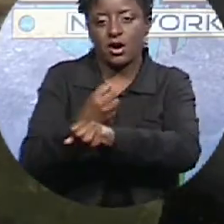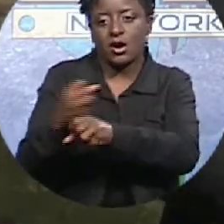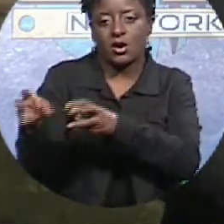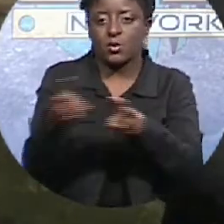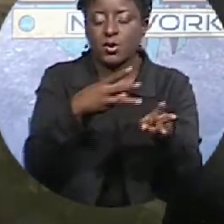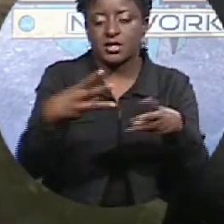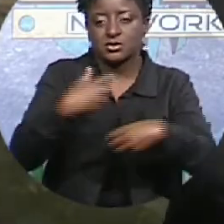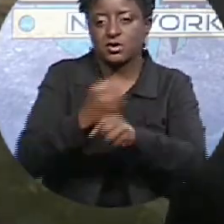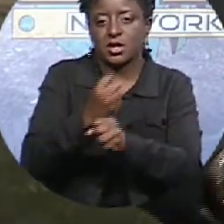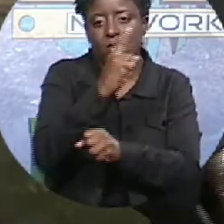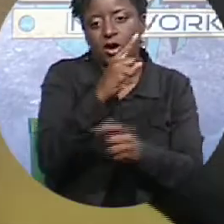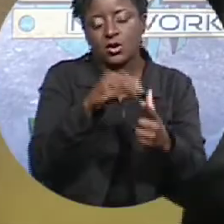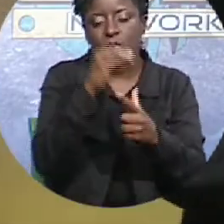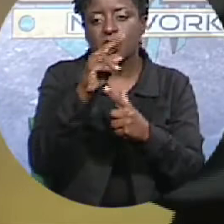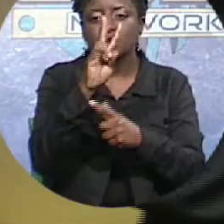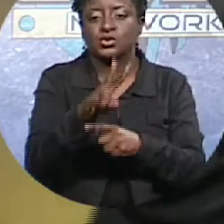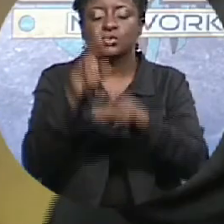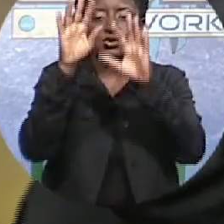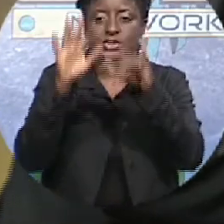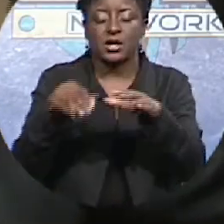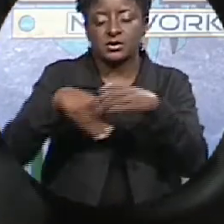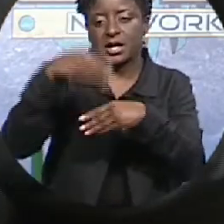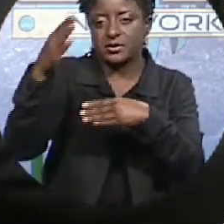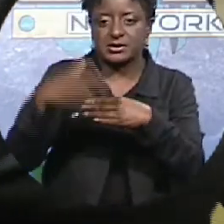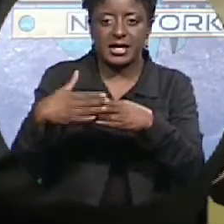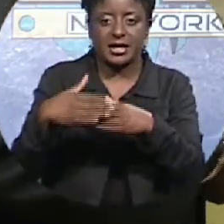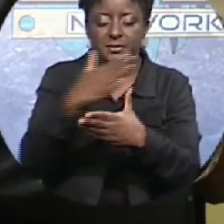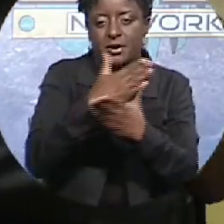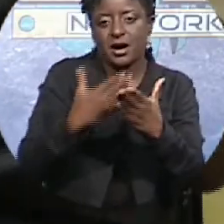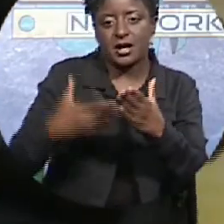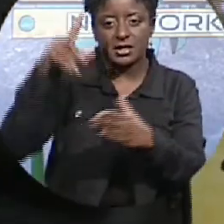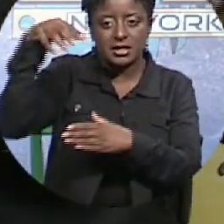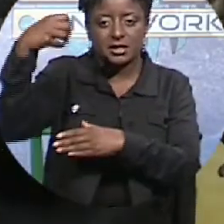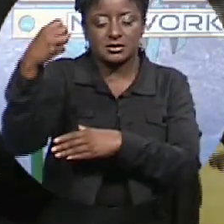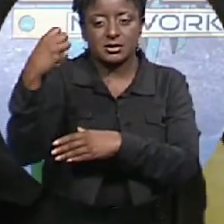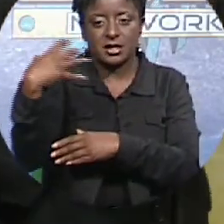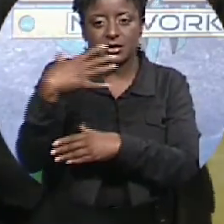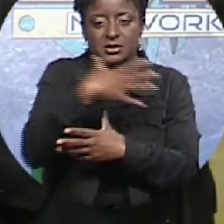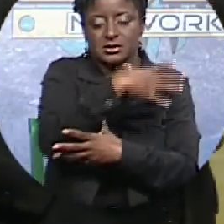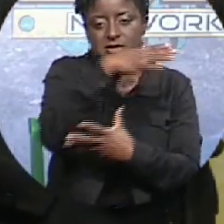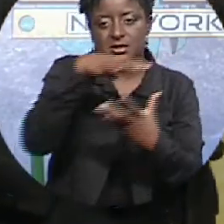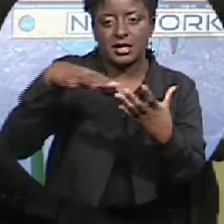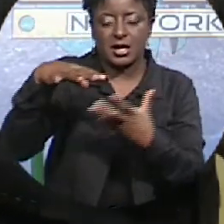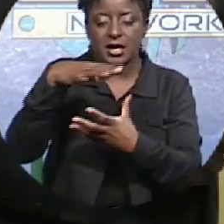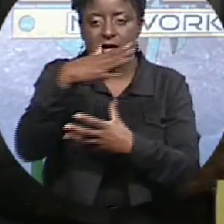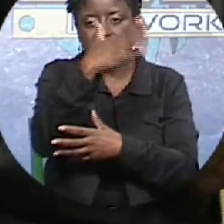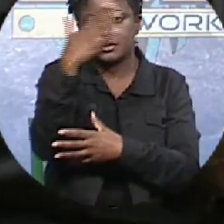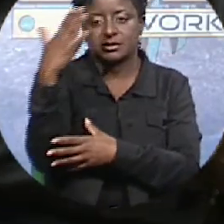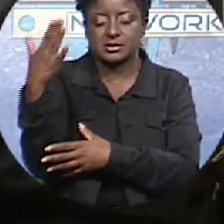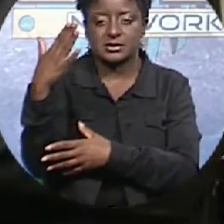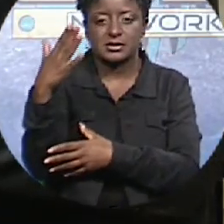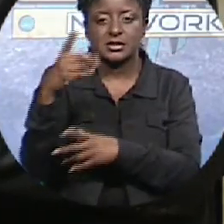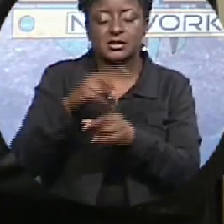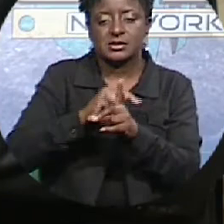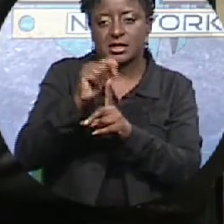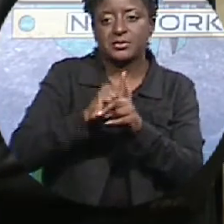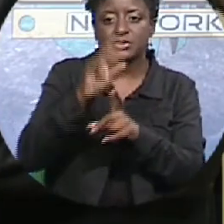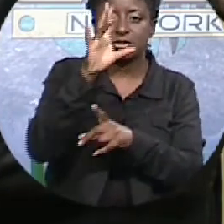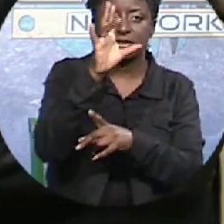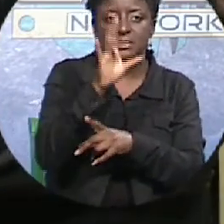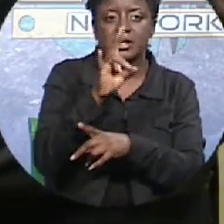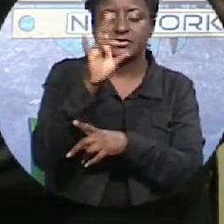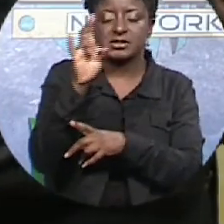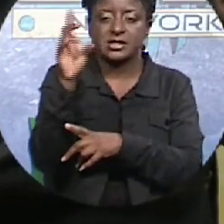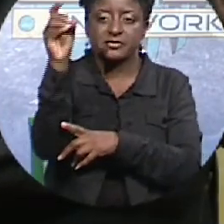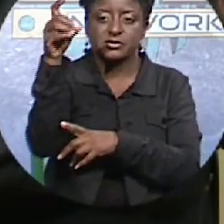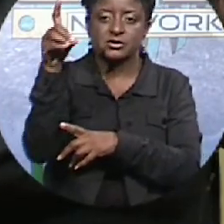generating one or two spotty showers. But outside of our studios, we have partly cloudy skies, temperatures 77 degrees, relative humidity 84%. Your